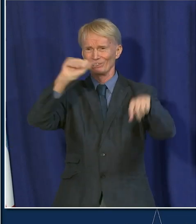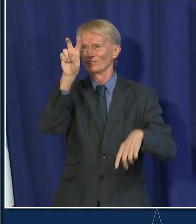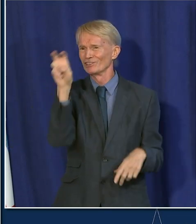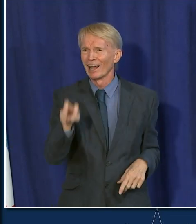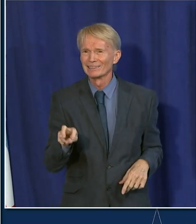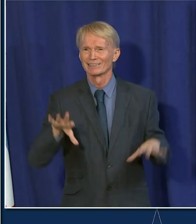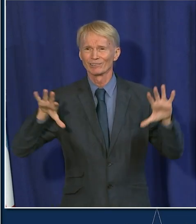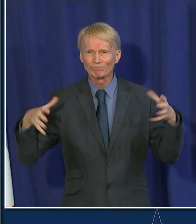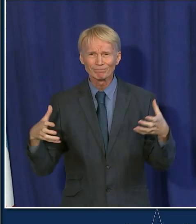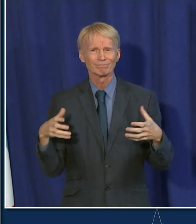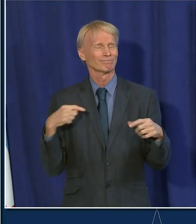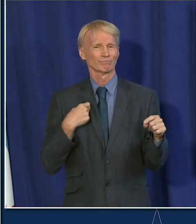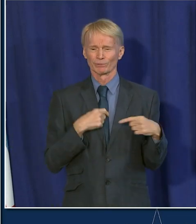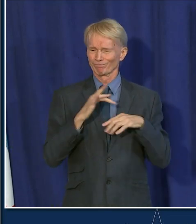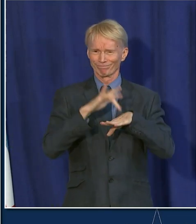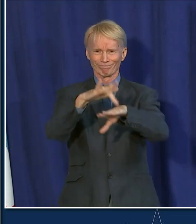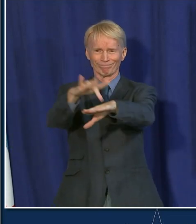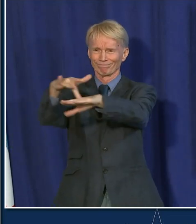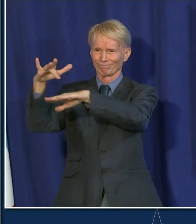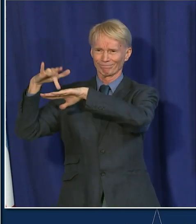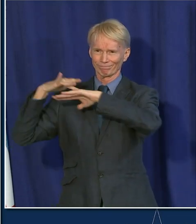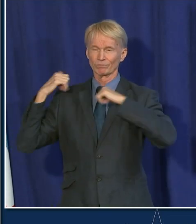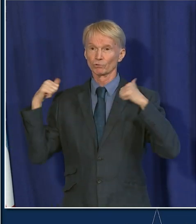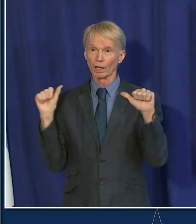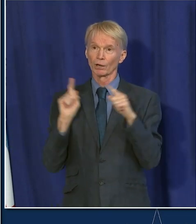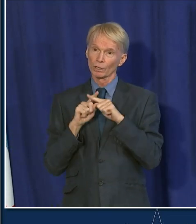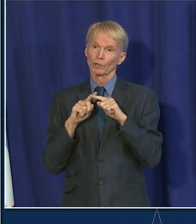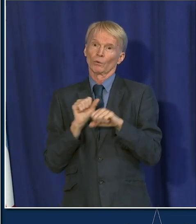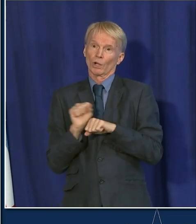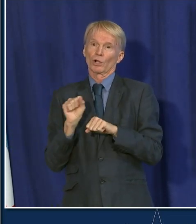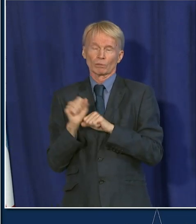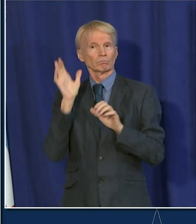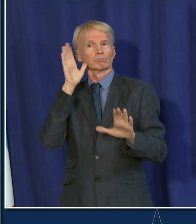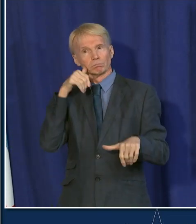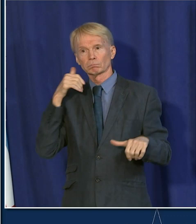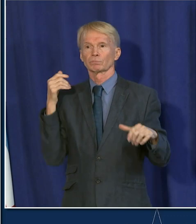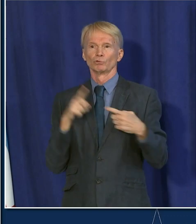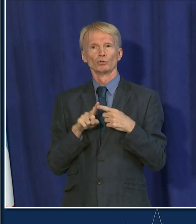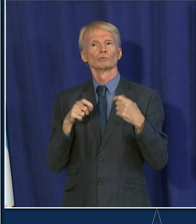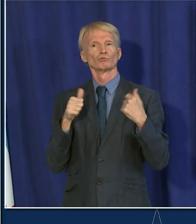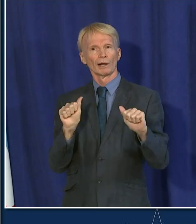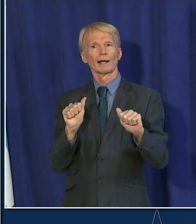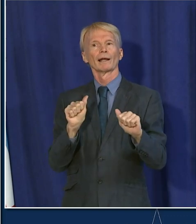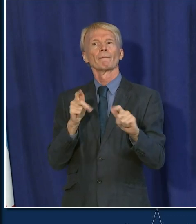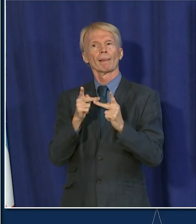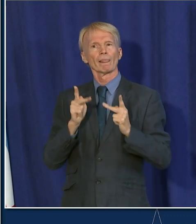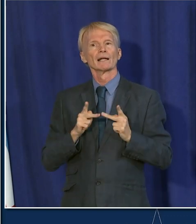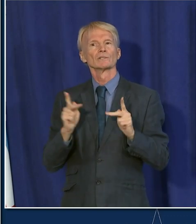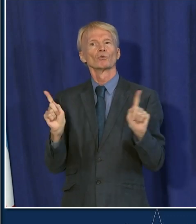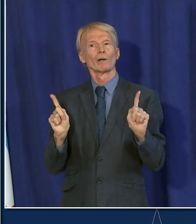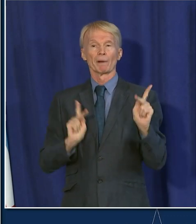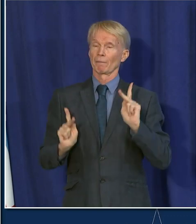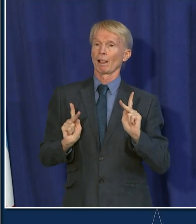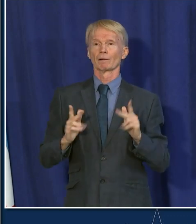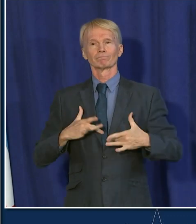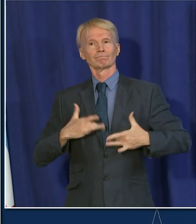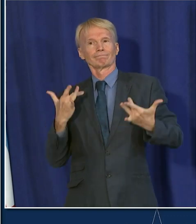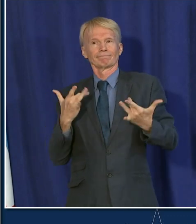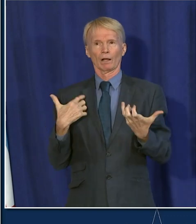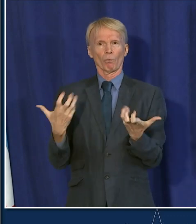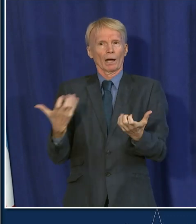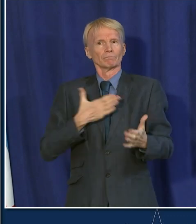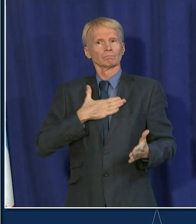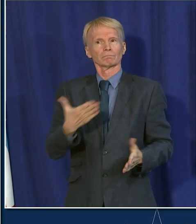coalition. And we've really been working to try to make sure where we are putting our efforts, they're places where people are excited to get vaccinated